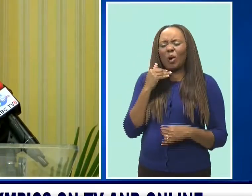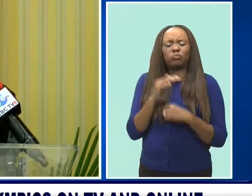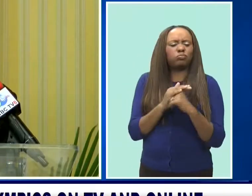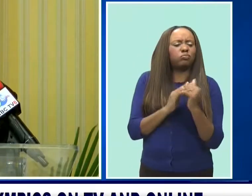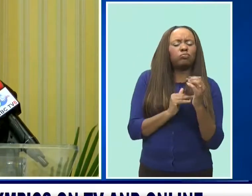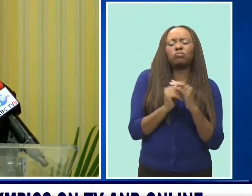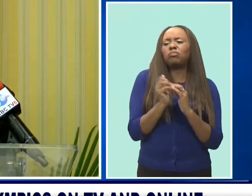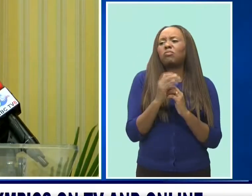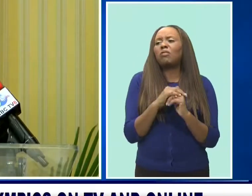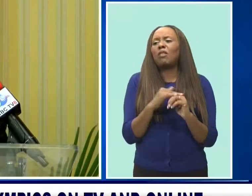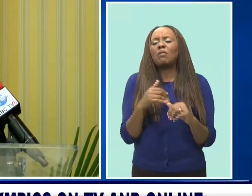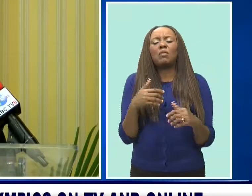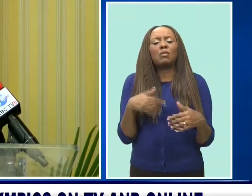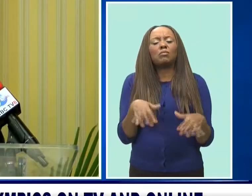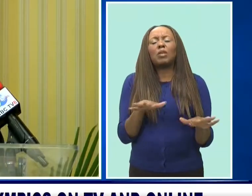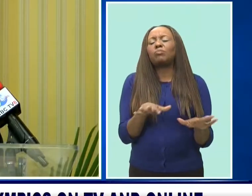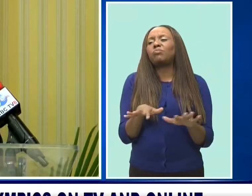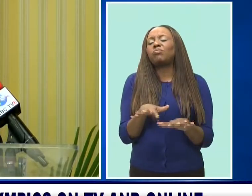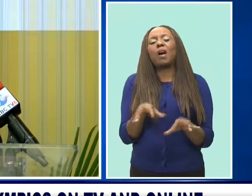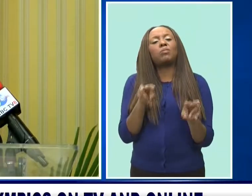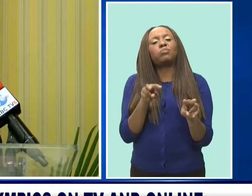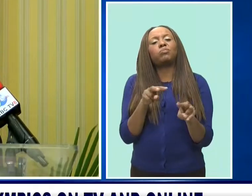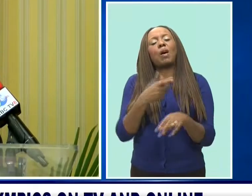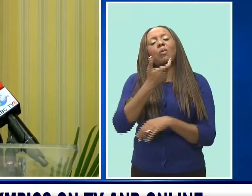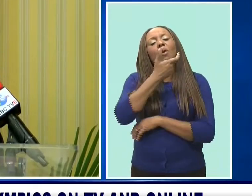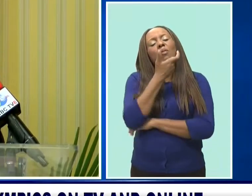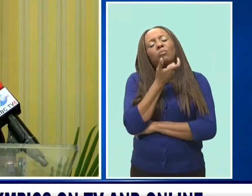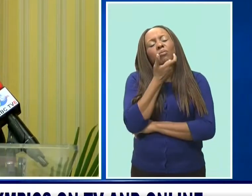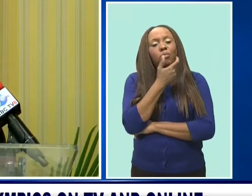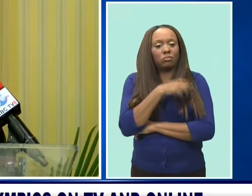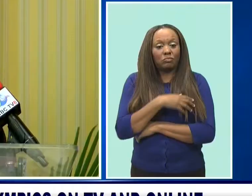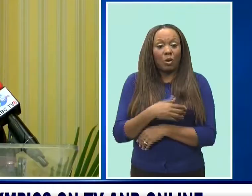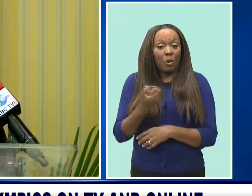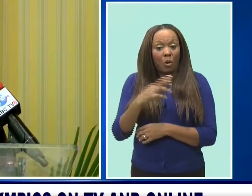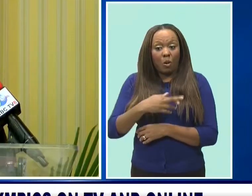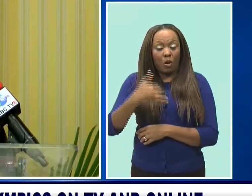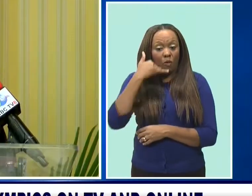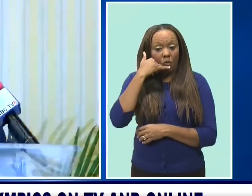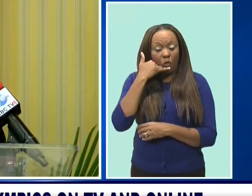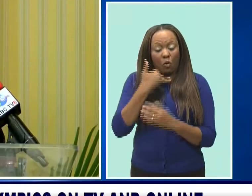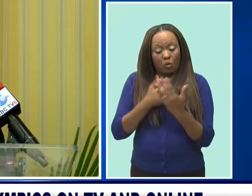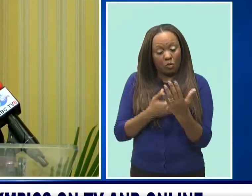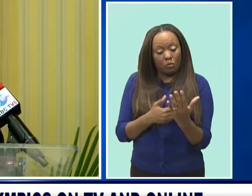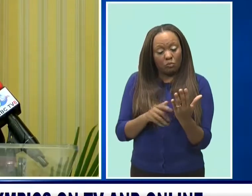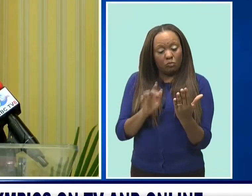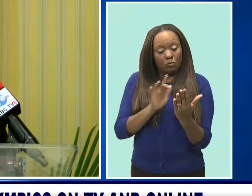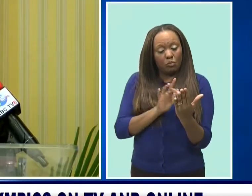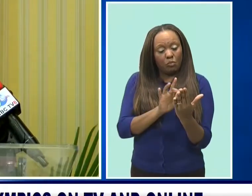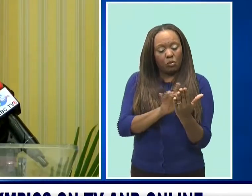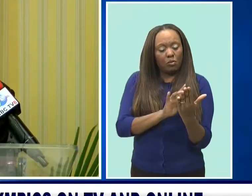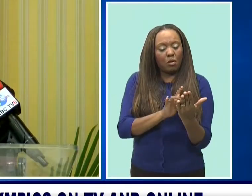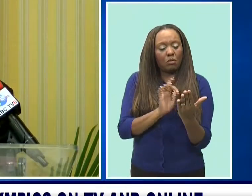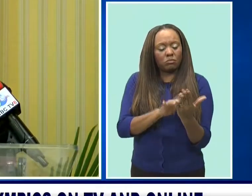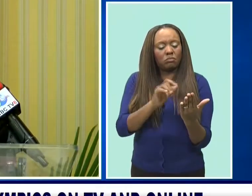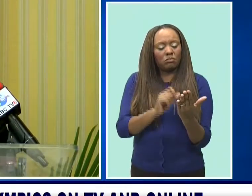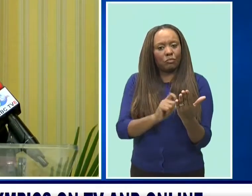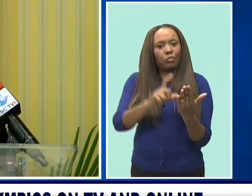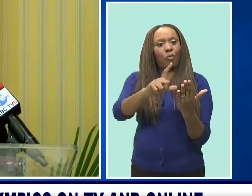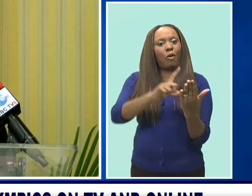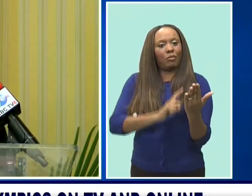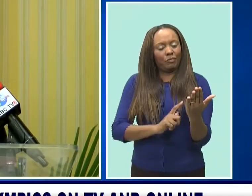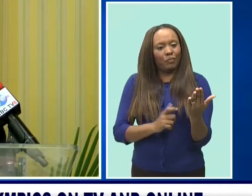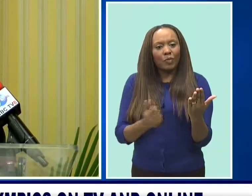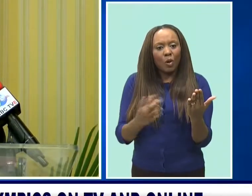on your cell phones, on your tablets, wherever you are in the world. We are